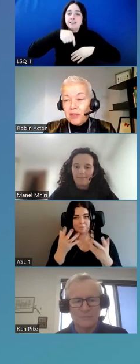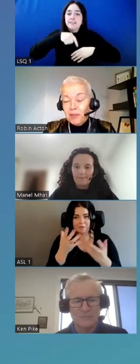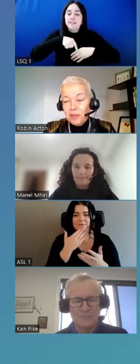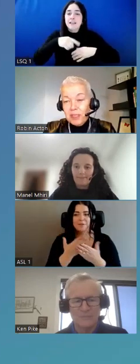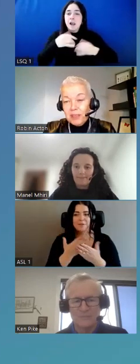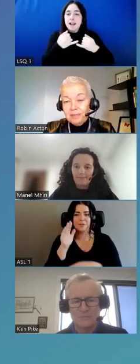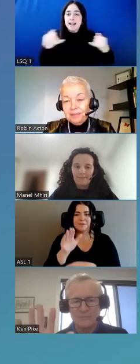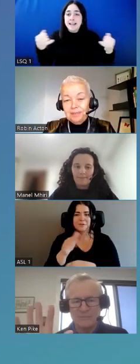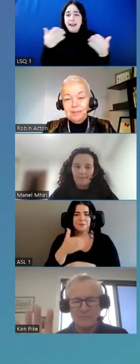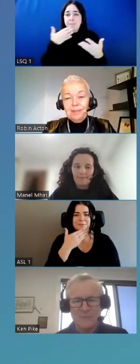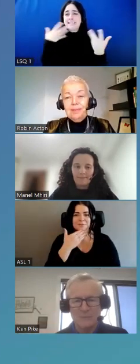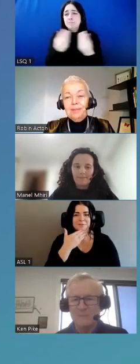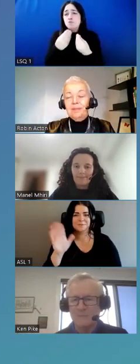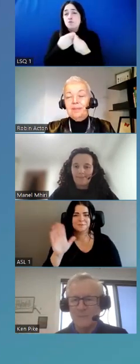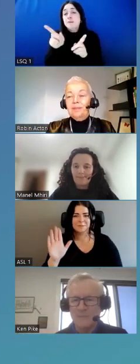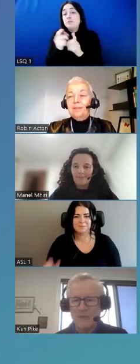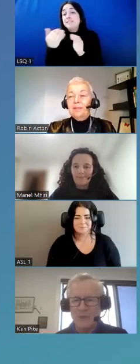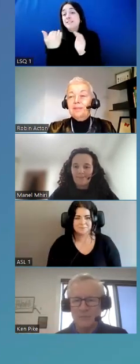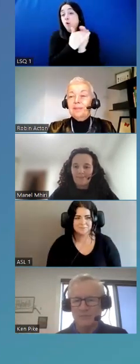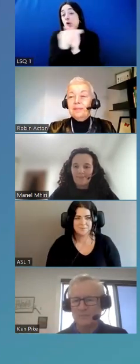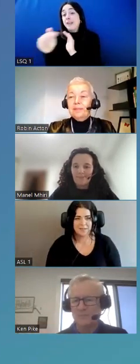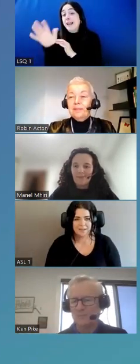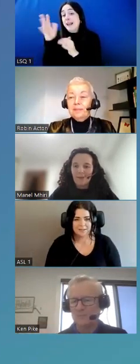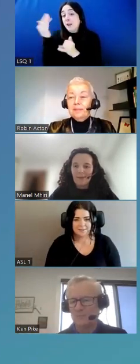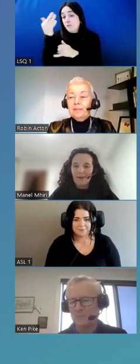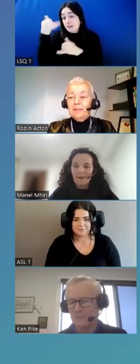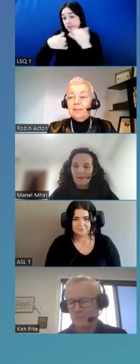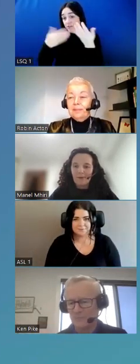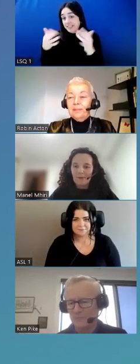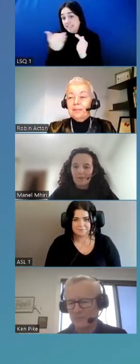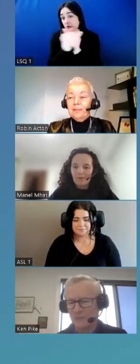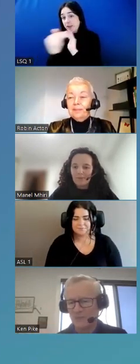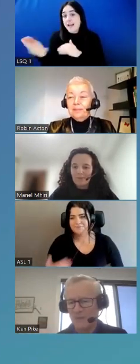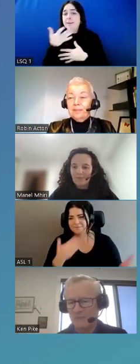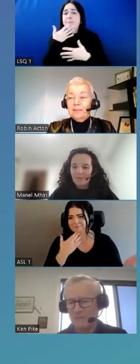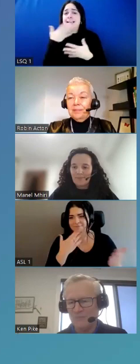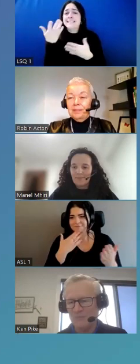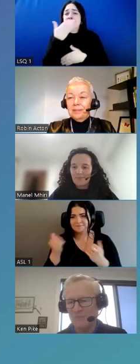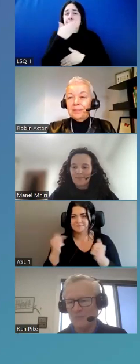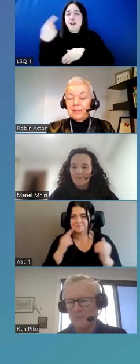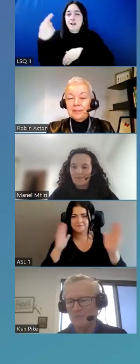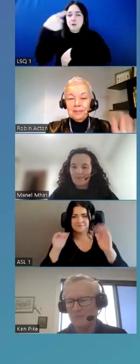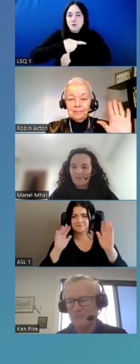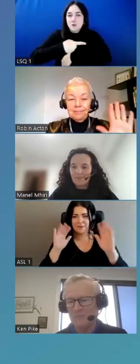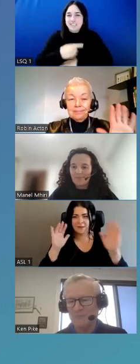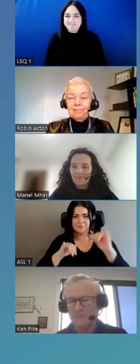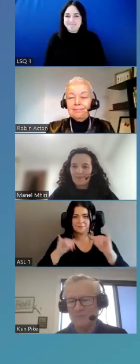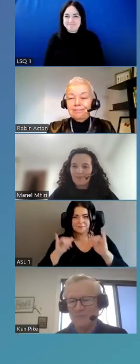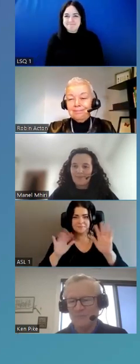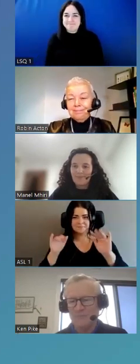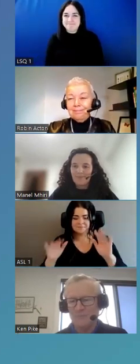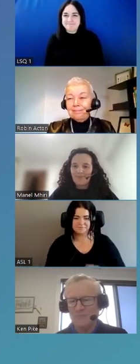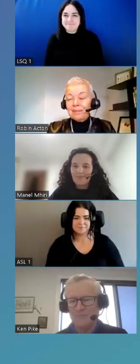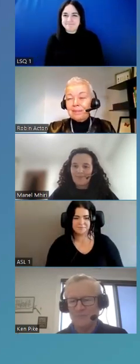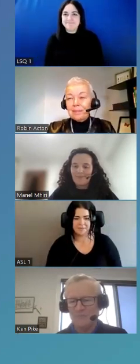great rest of your day. Thank you. Thank you. Bye-bye. Thank you.